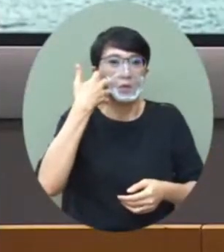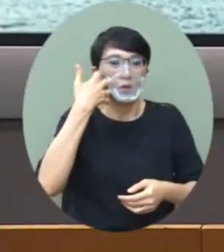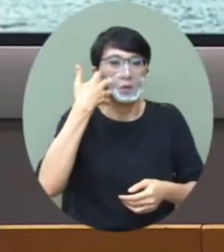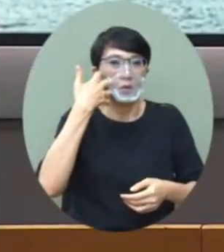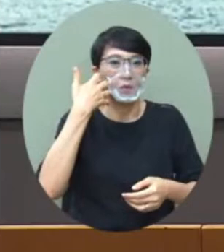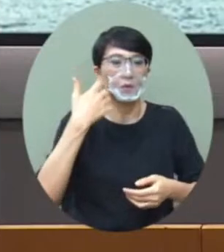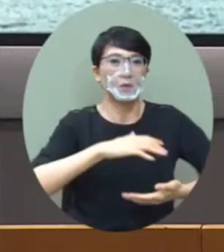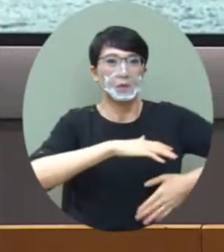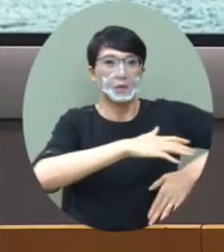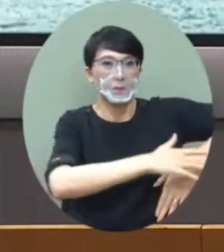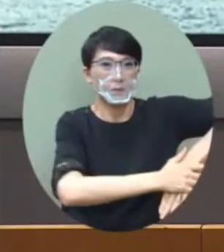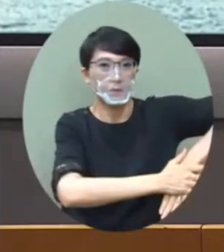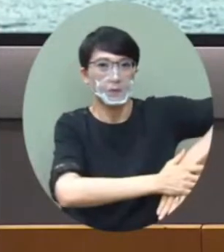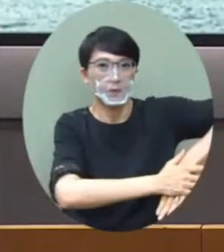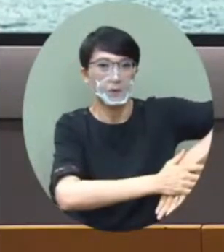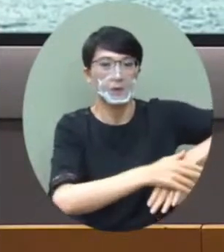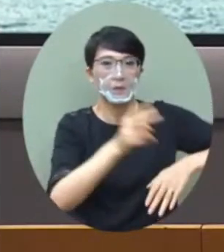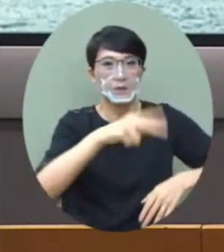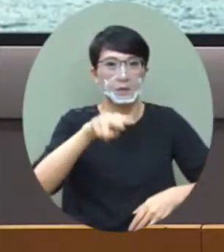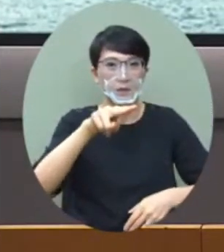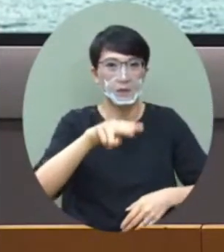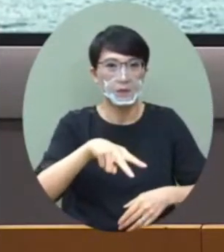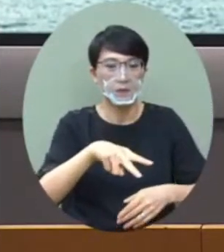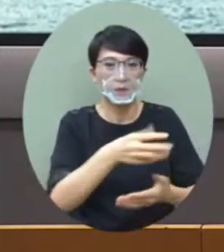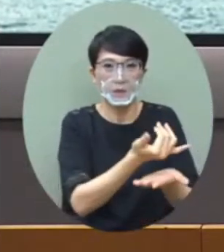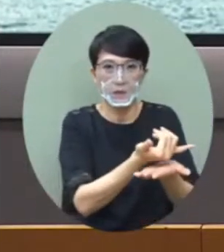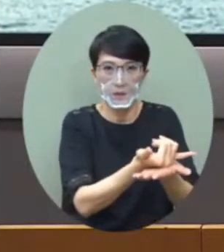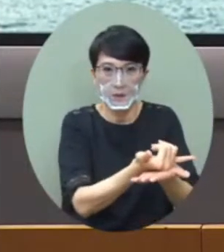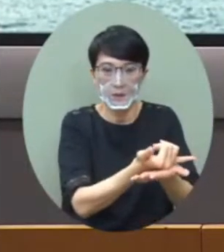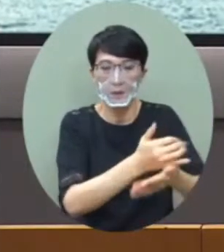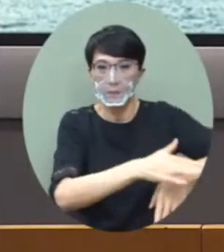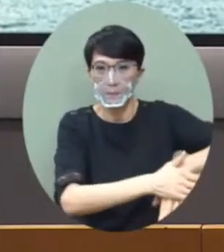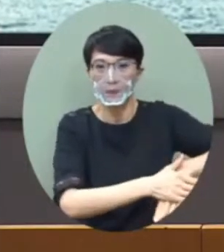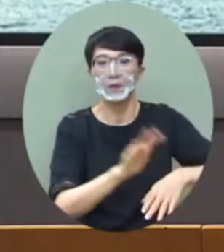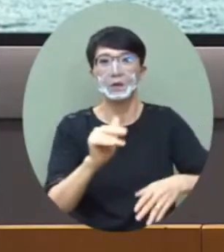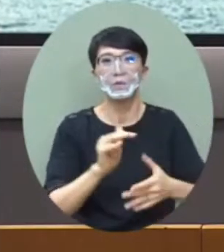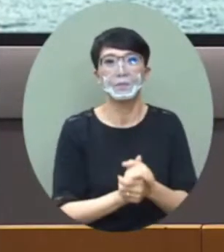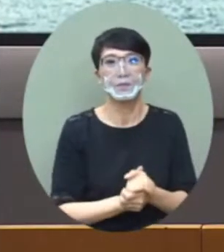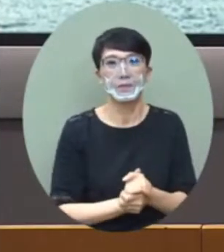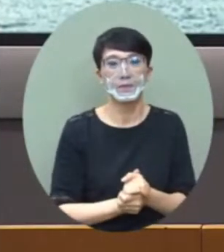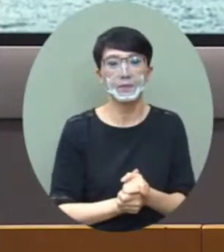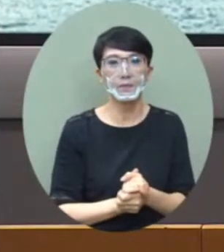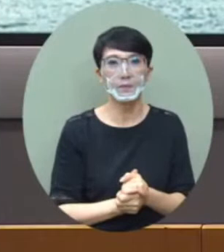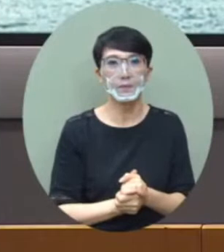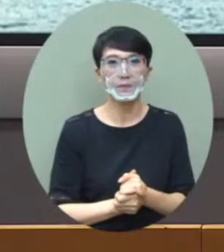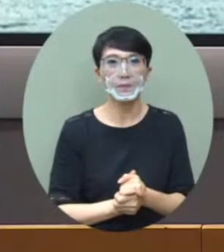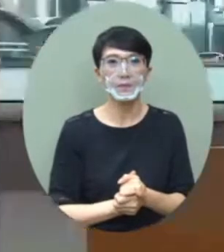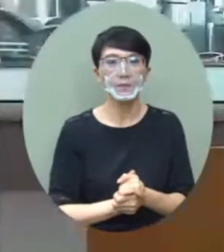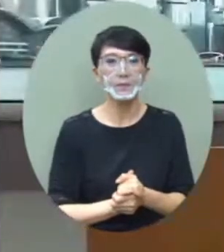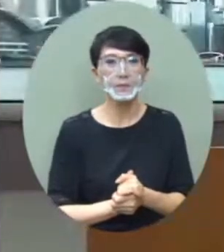The storage container outside Fushan Mortuary has been reinforced, and it can